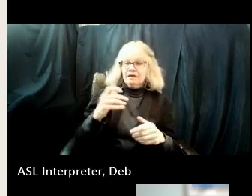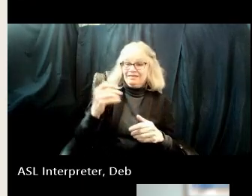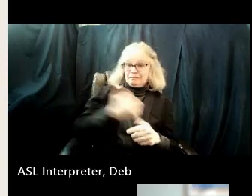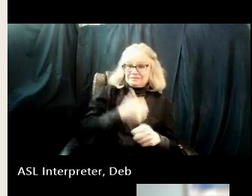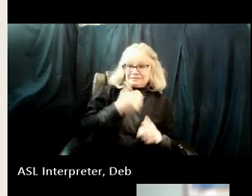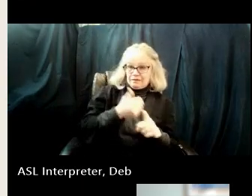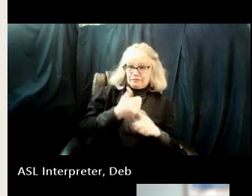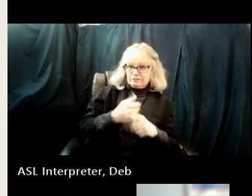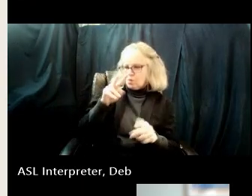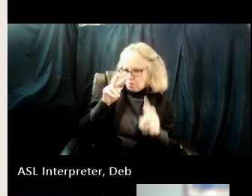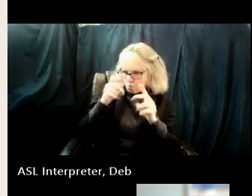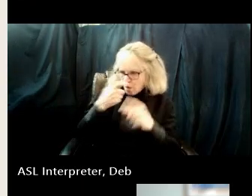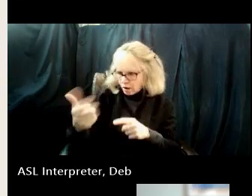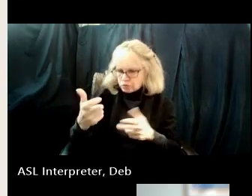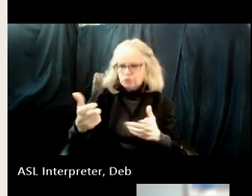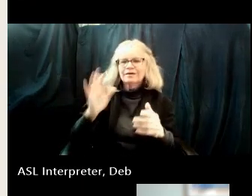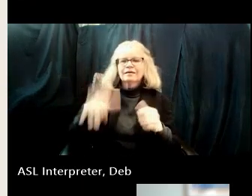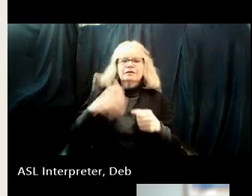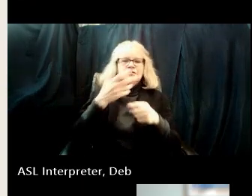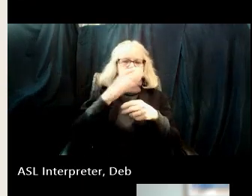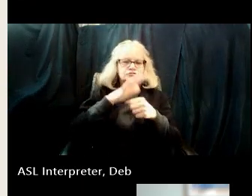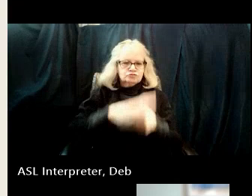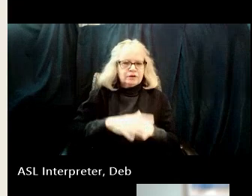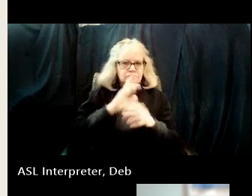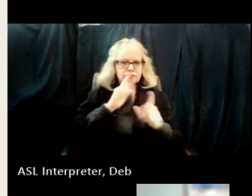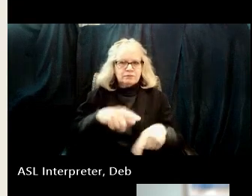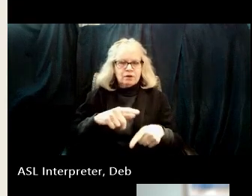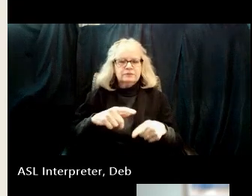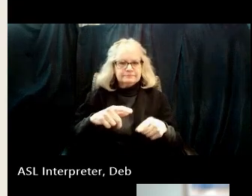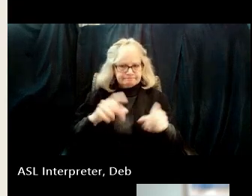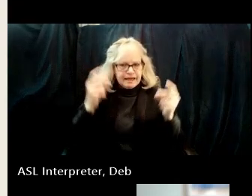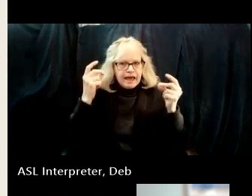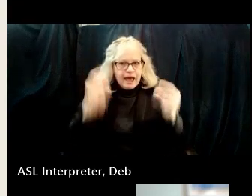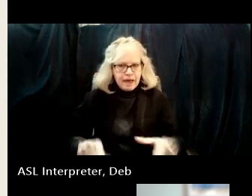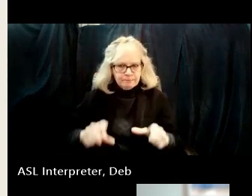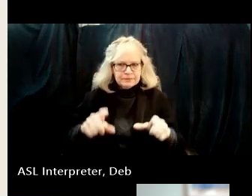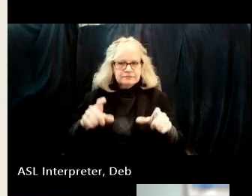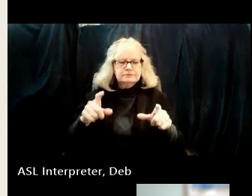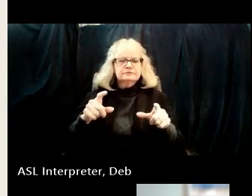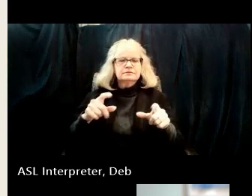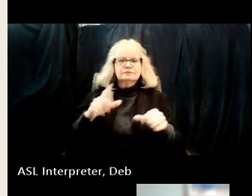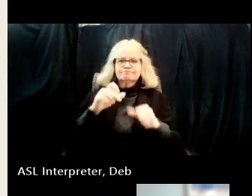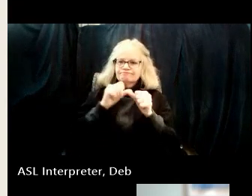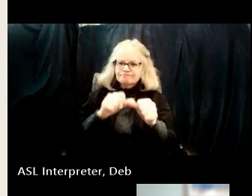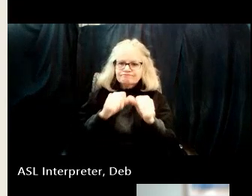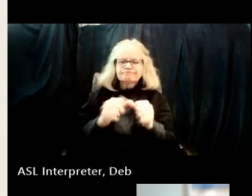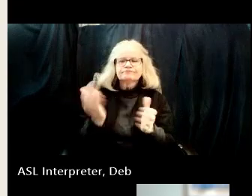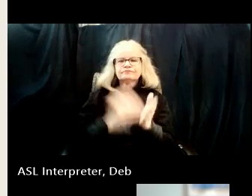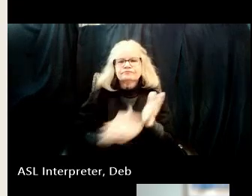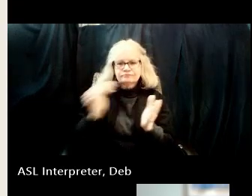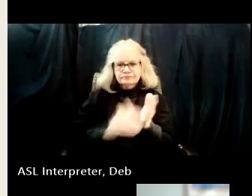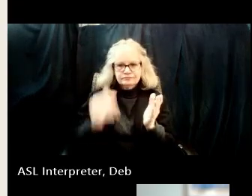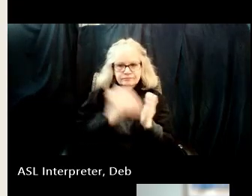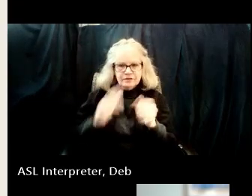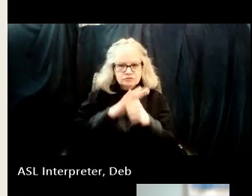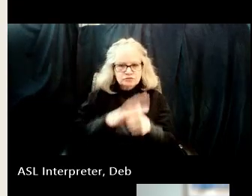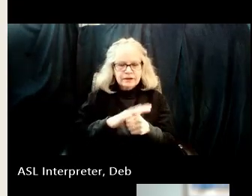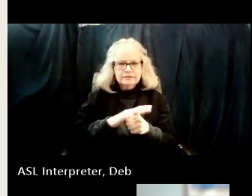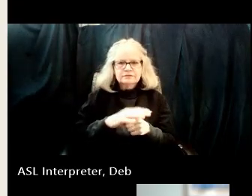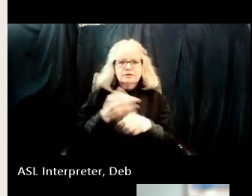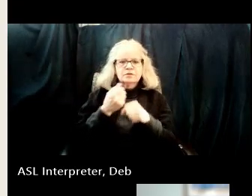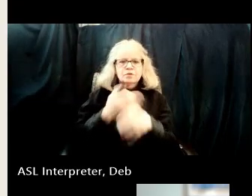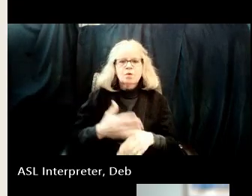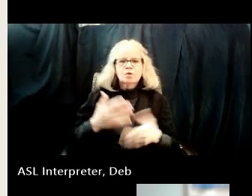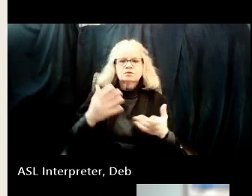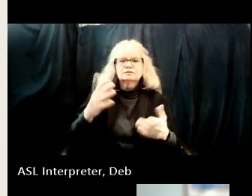response becomes chronically activated. And repeated stress leads to what we call